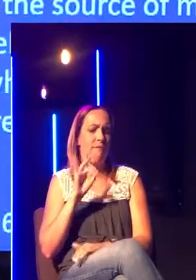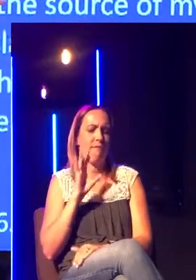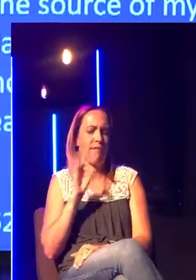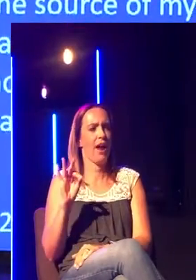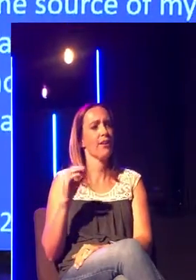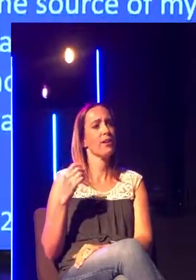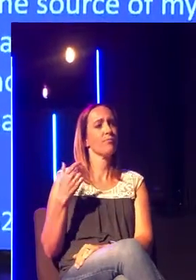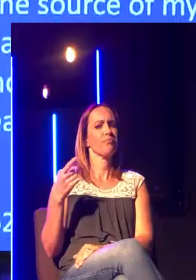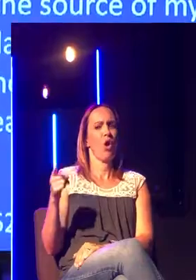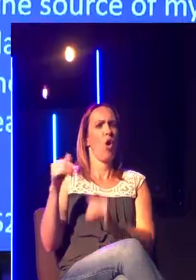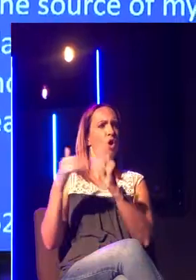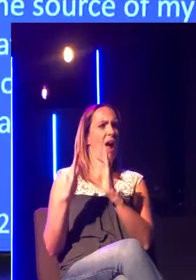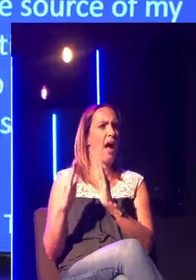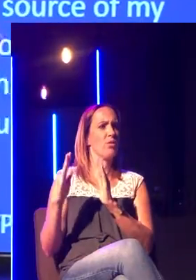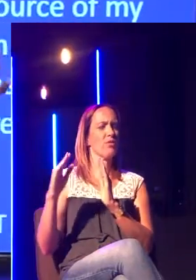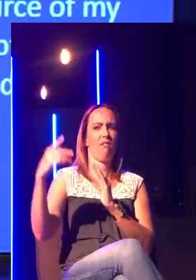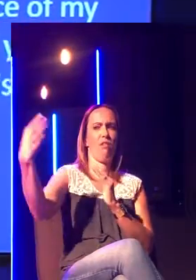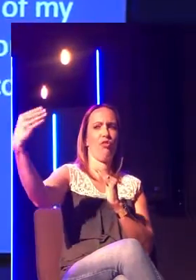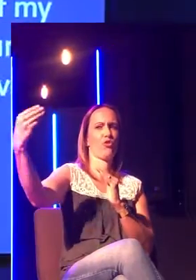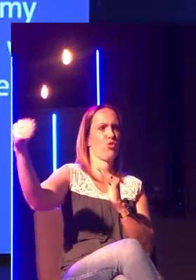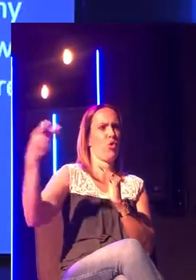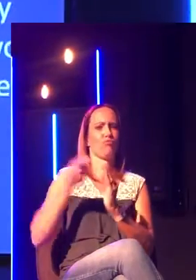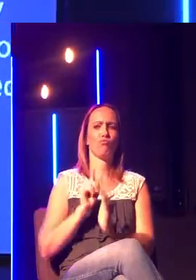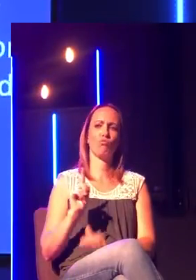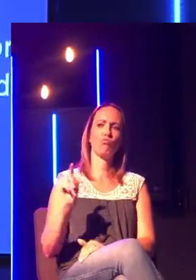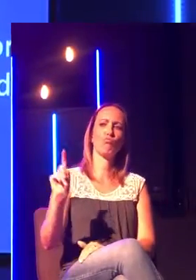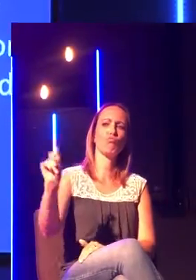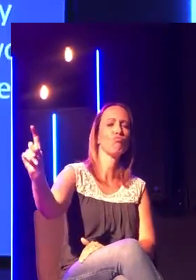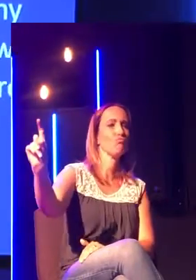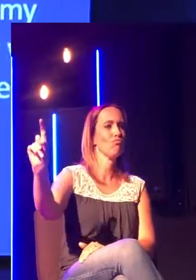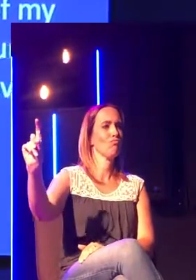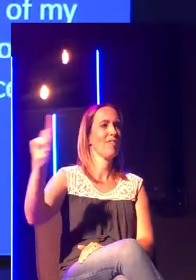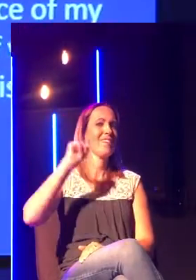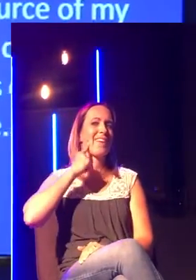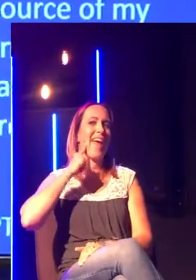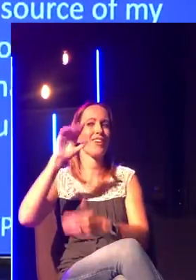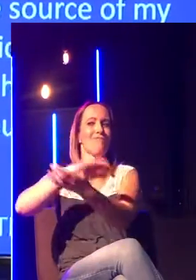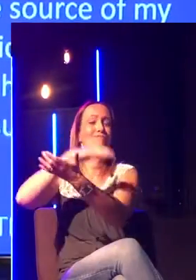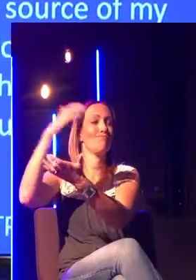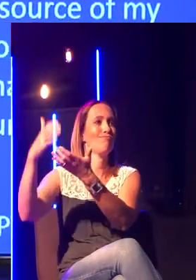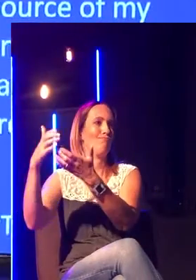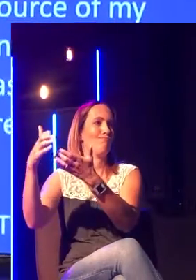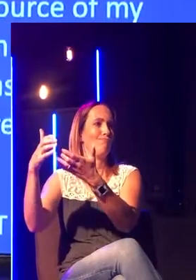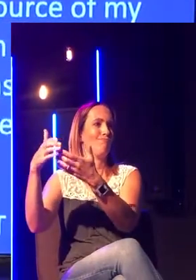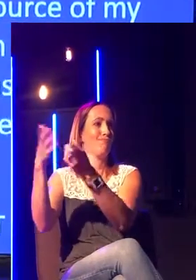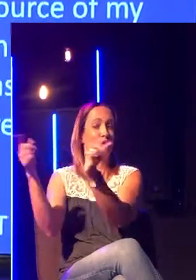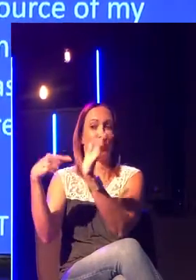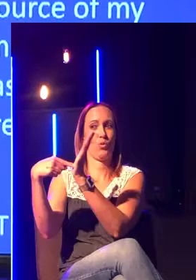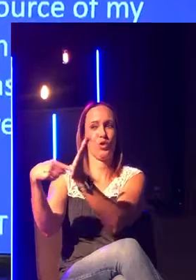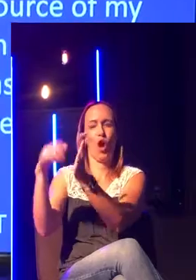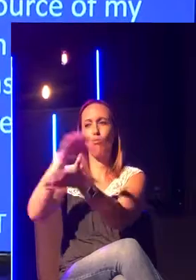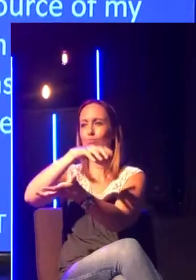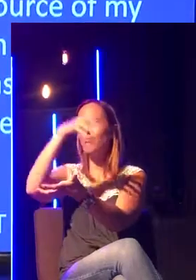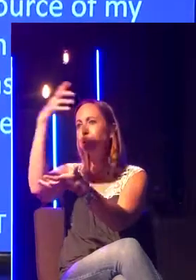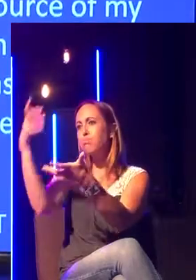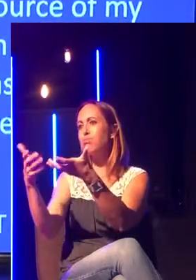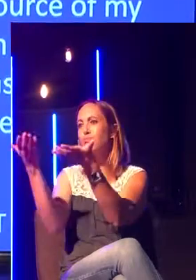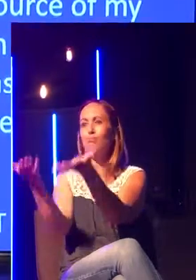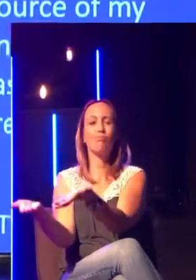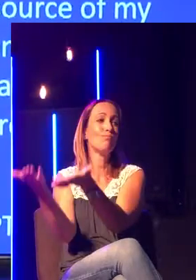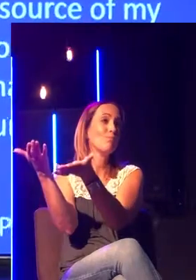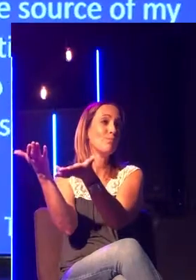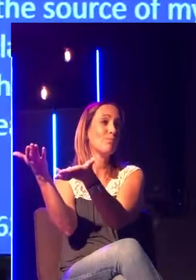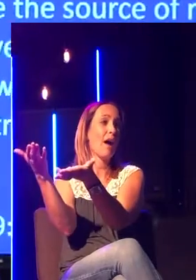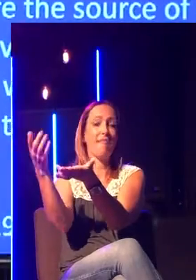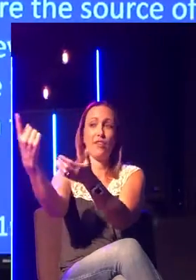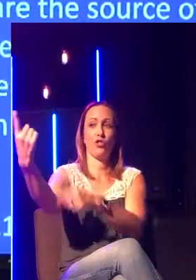the corner mini mart, and she would grab a whole bunch of candy. She would show the guy at the cashier register what she had in her hand, and then